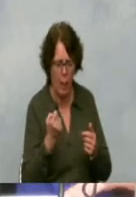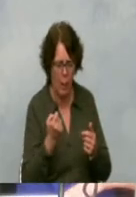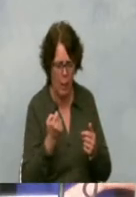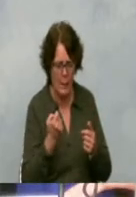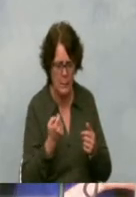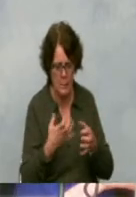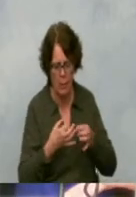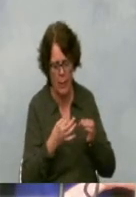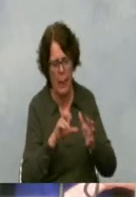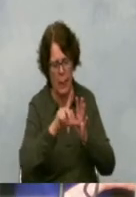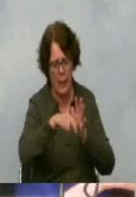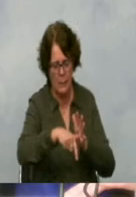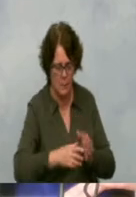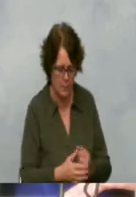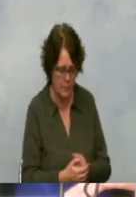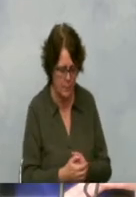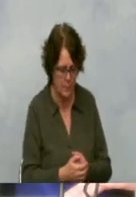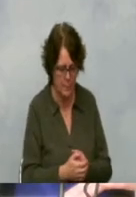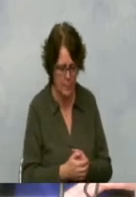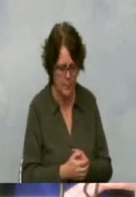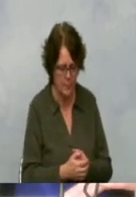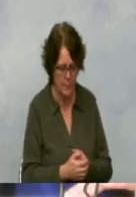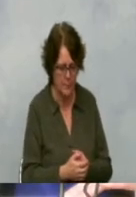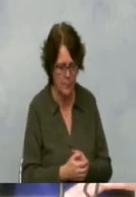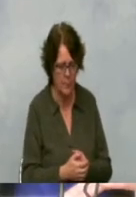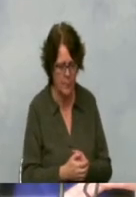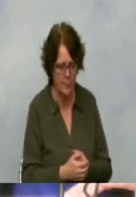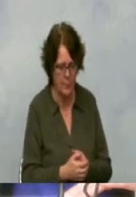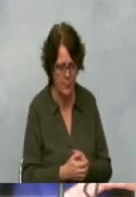Oh, thanks, Councillor Devlin.